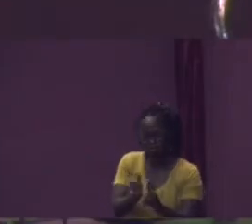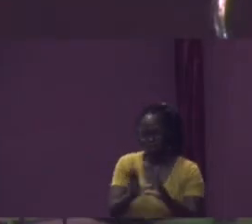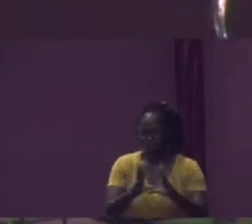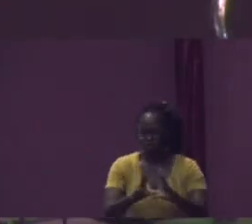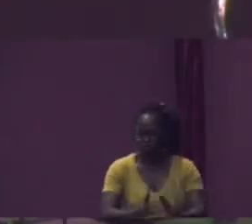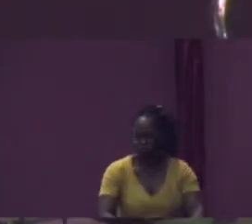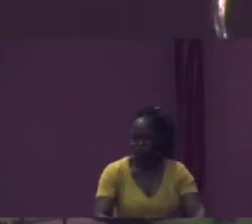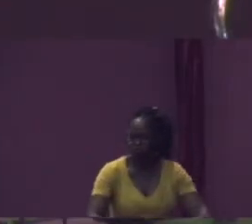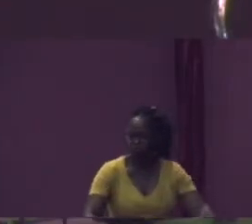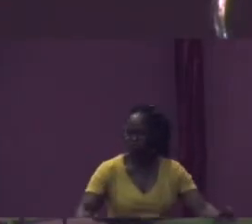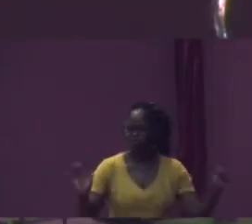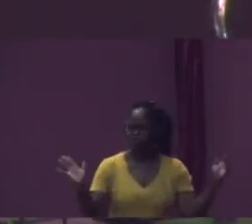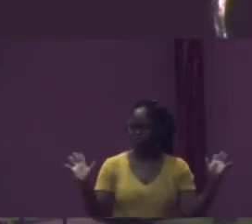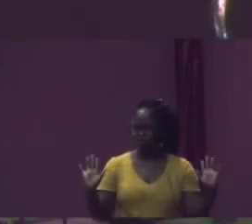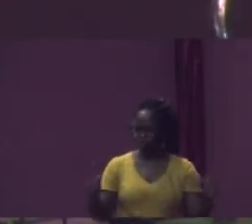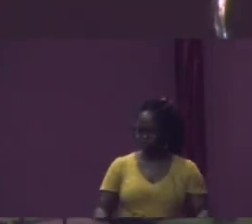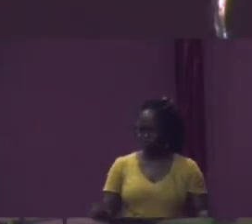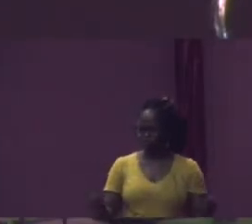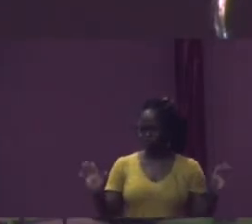campaigns in